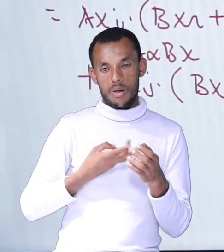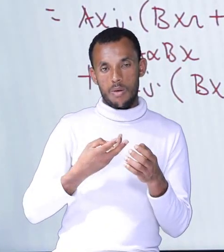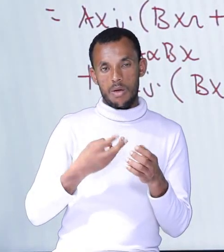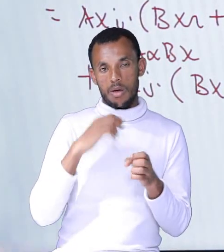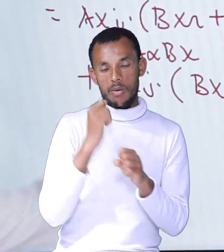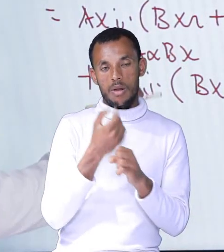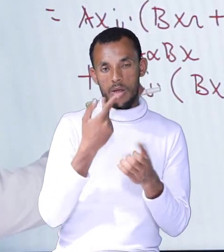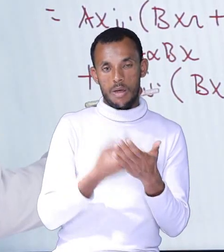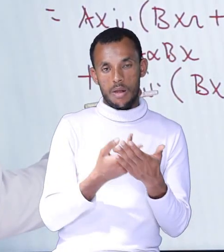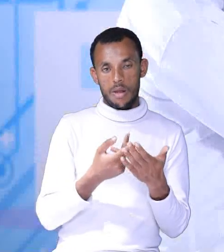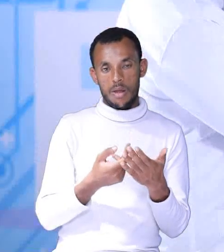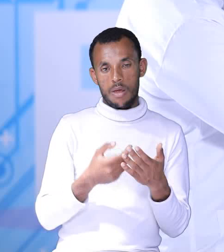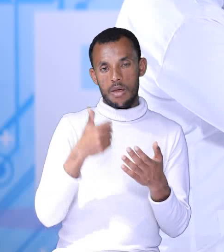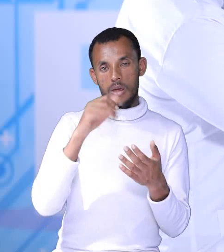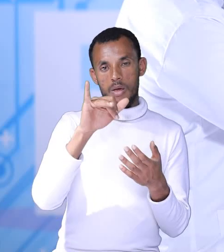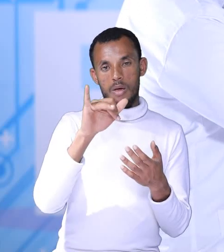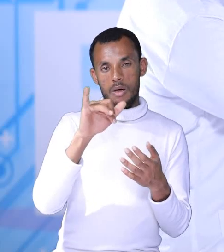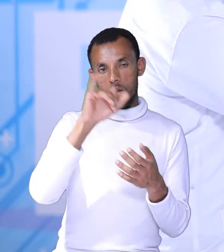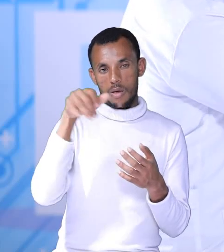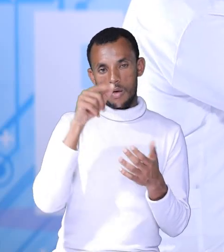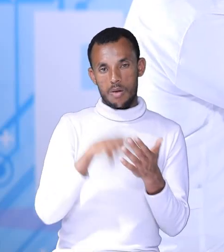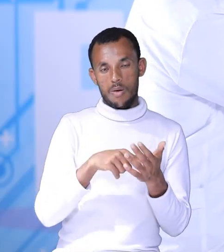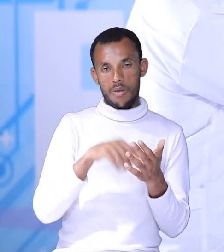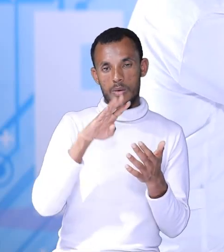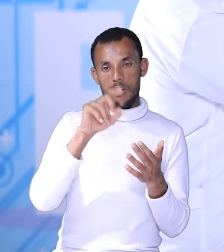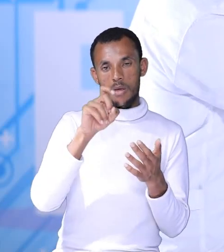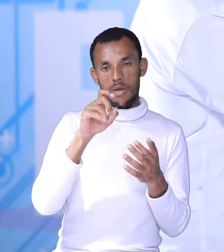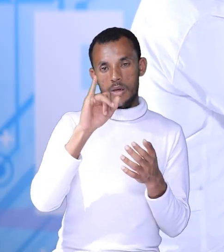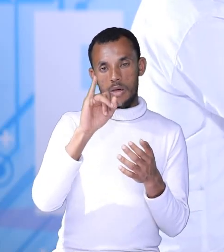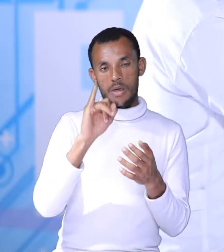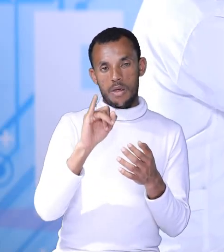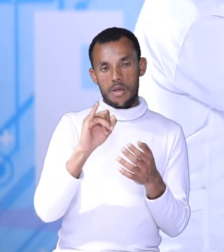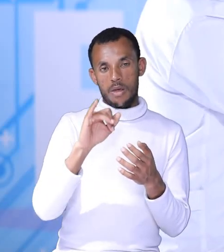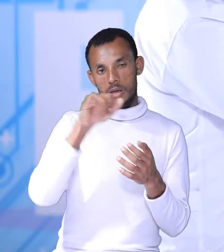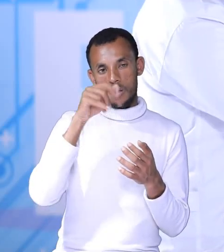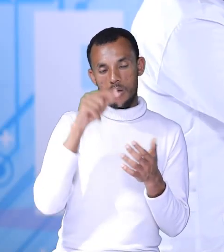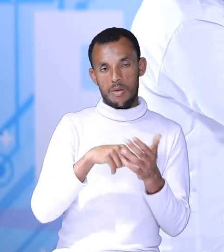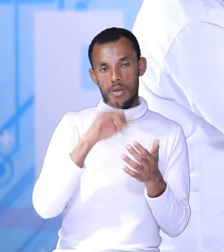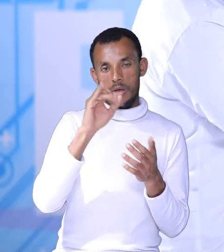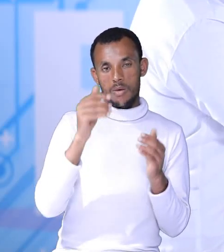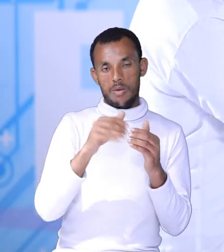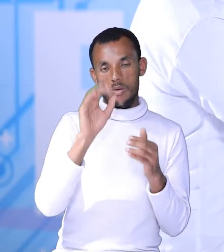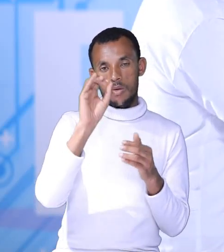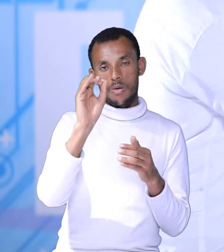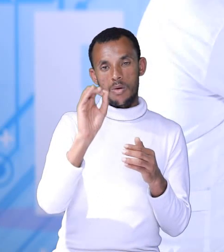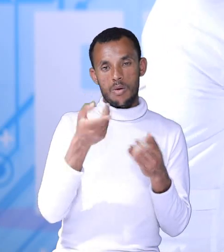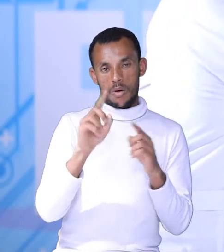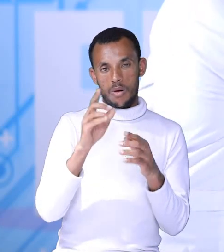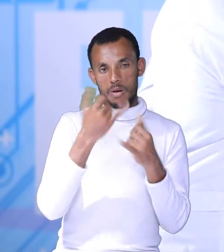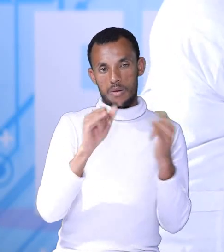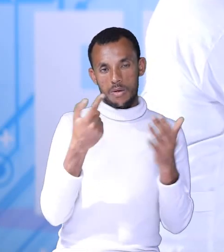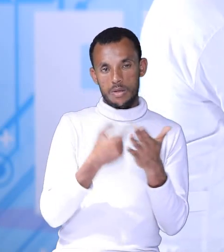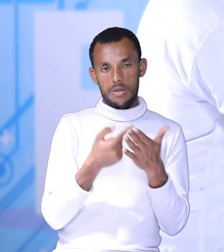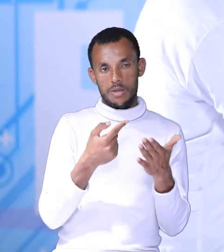dot here, ay j dot bx I, j dot I becomes 0. When you distribute this